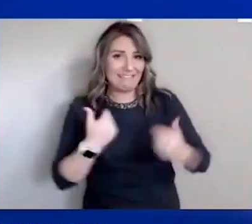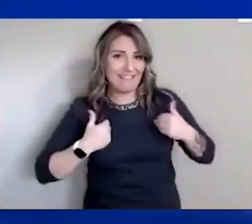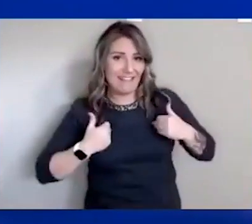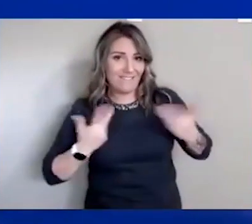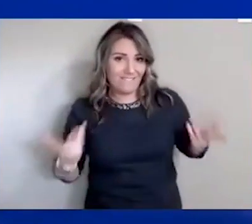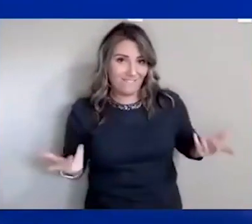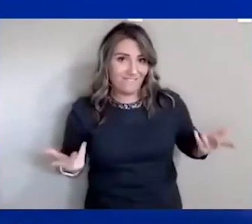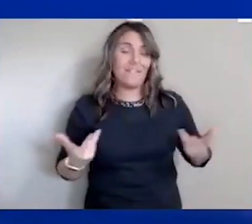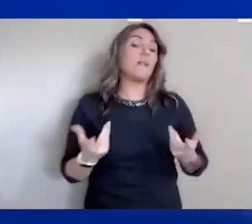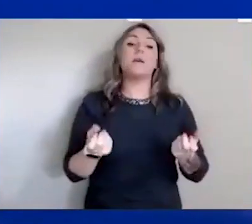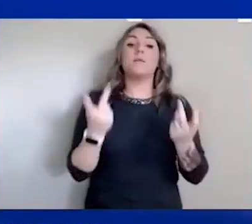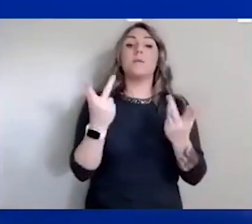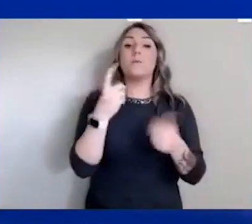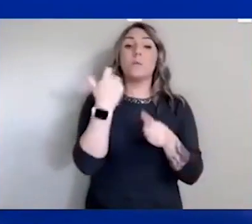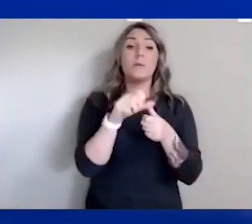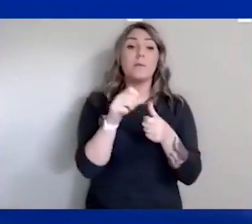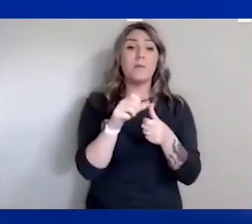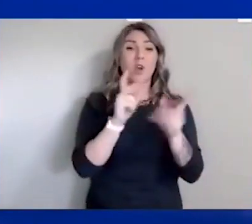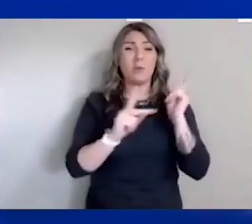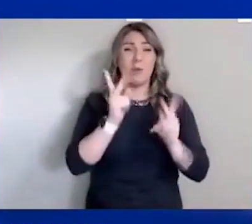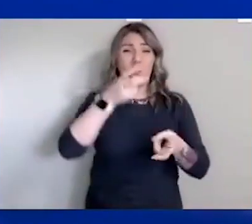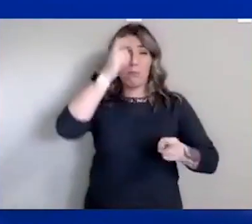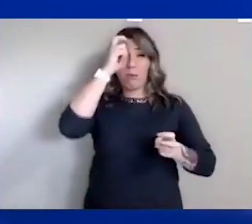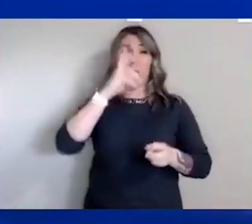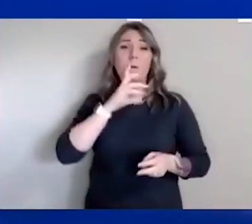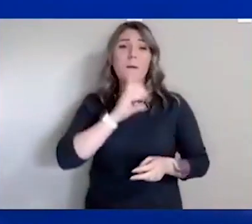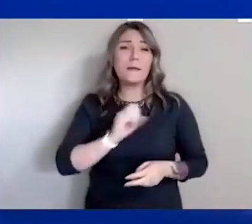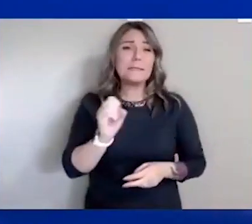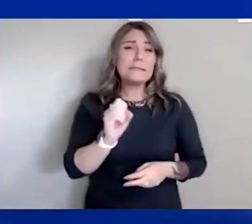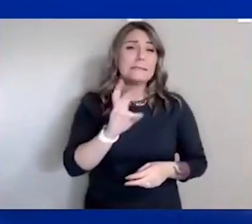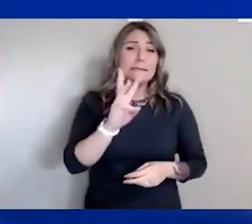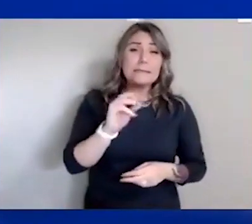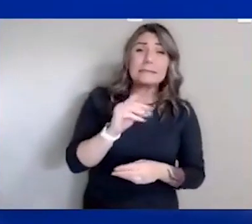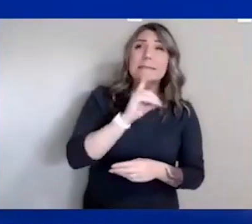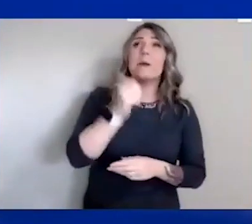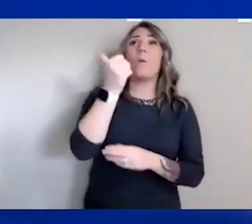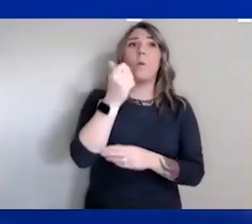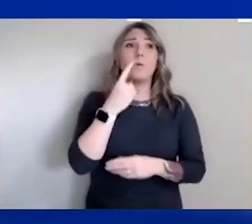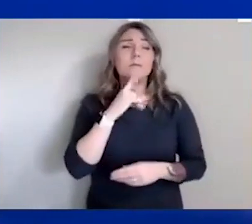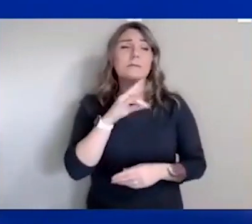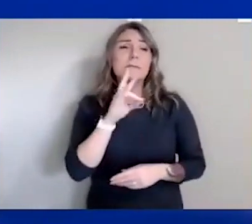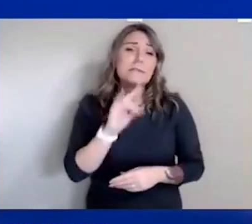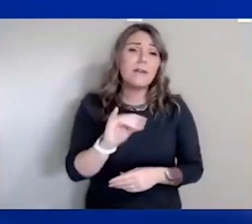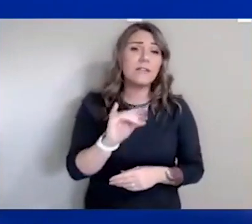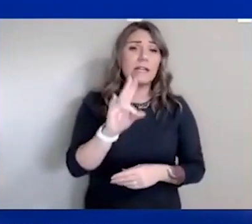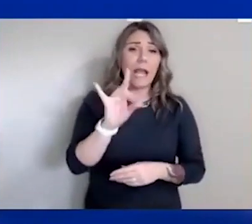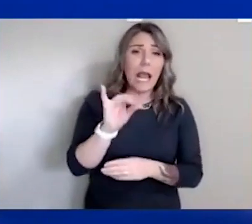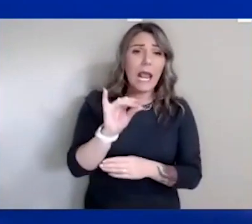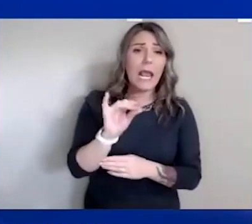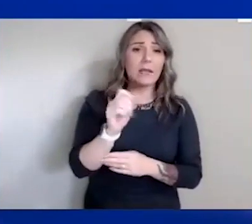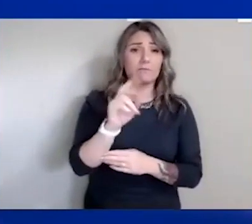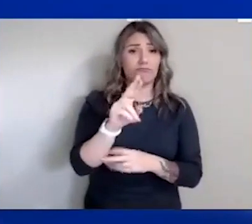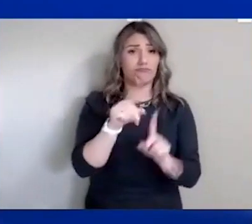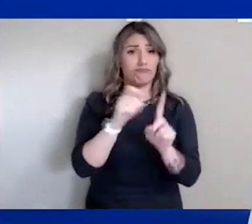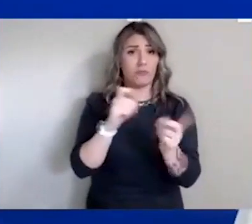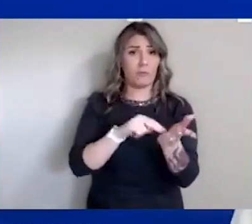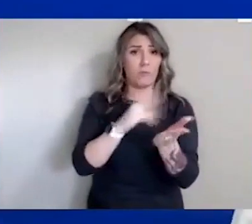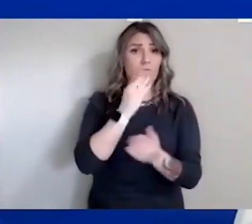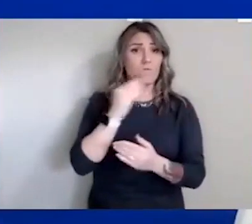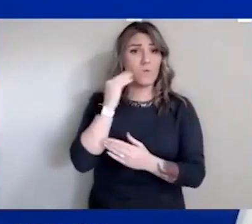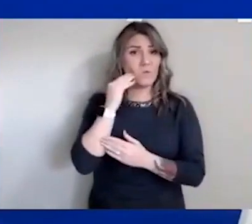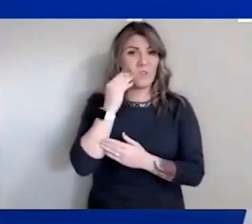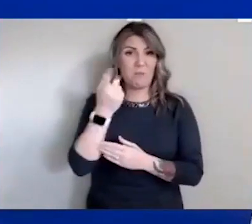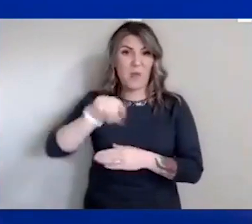were people who were over the age of 60 or over the age of 70 or 80 or from nursing homes. And the reality is that the uptake of the vaccination in those populations is